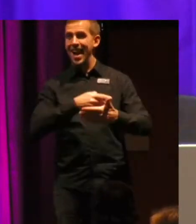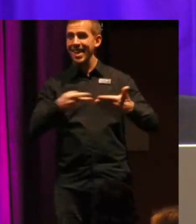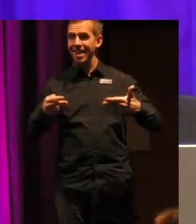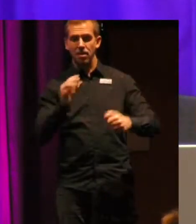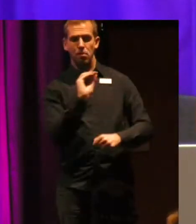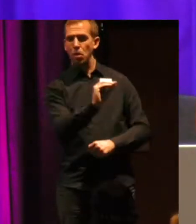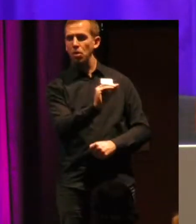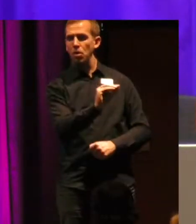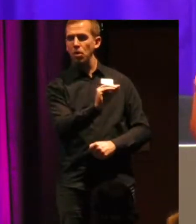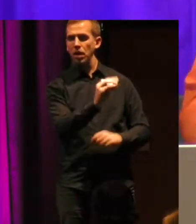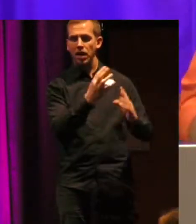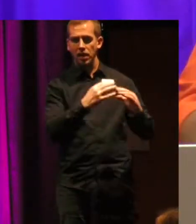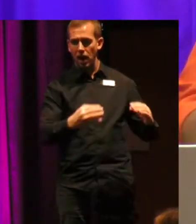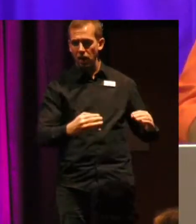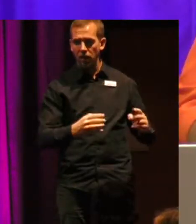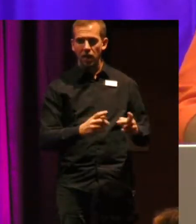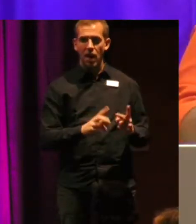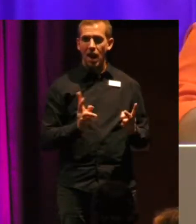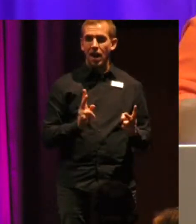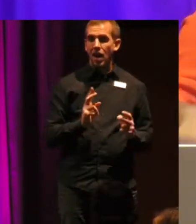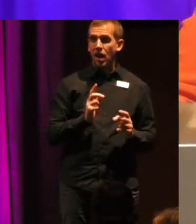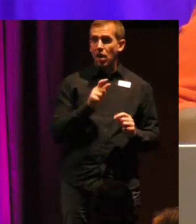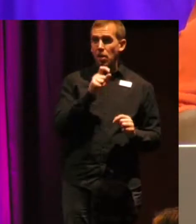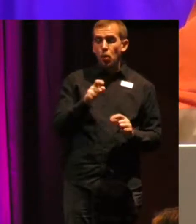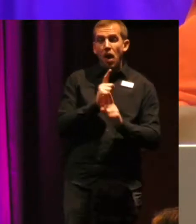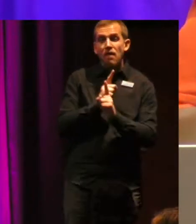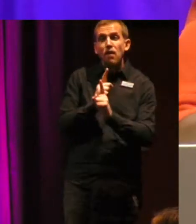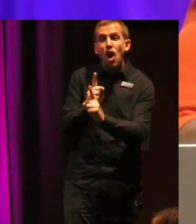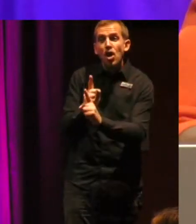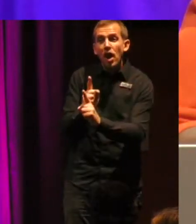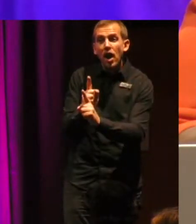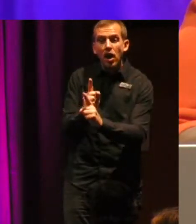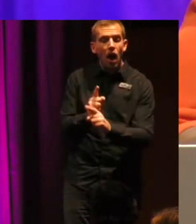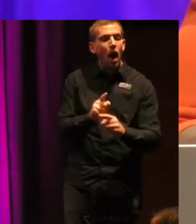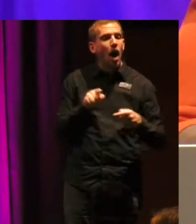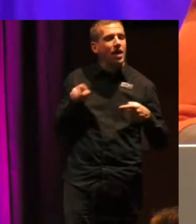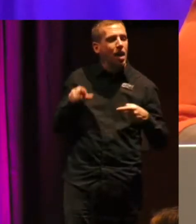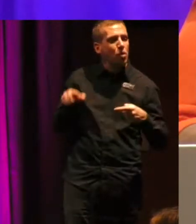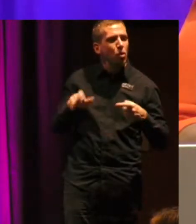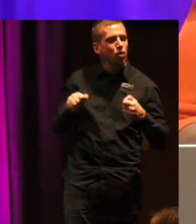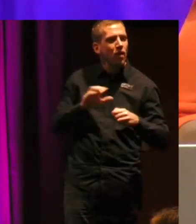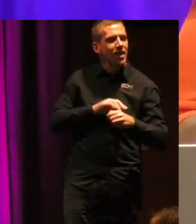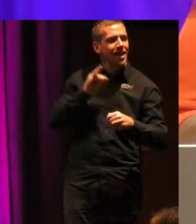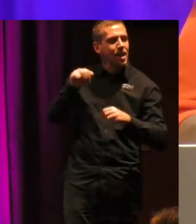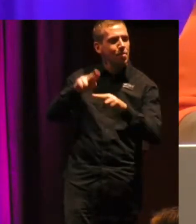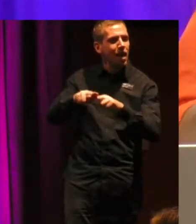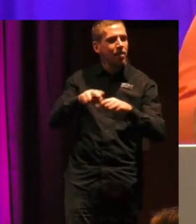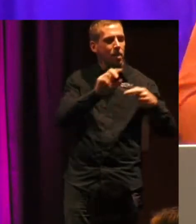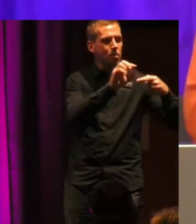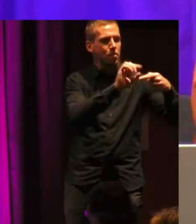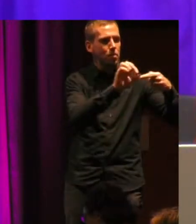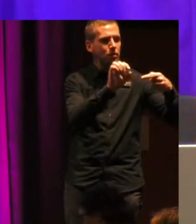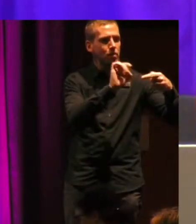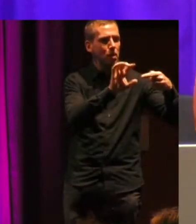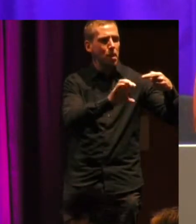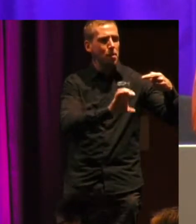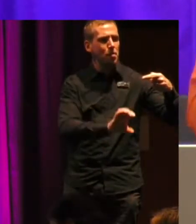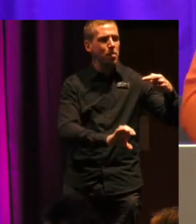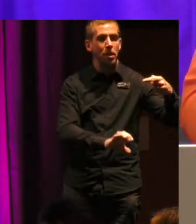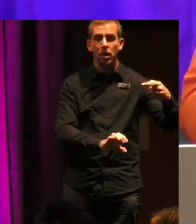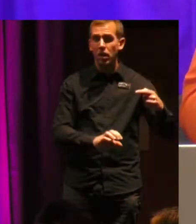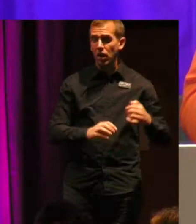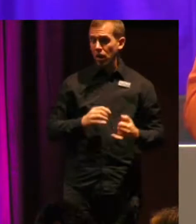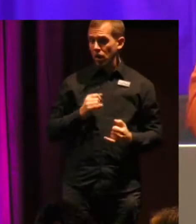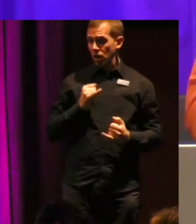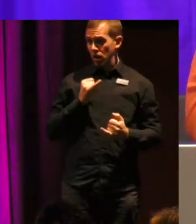highlighted on things, people tracking people, so-and-so is going to be here now. And then the last piece I kind of want to say to